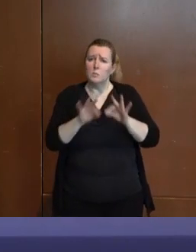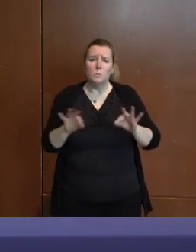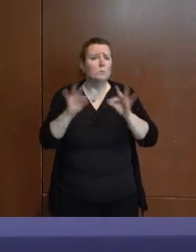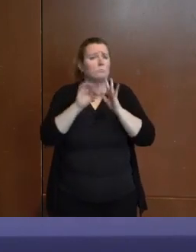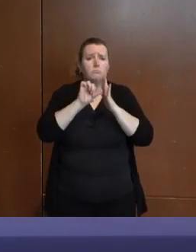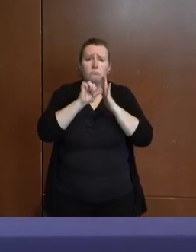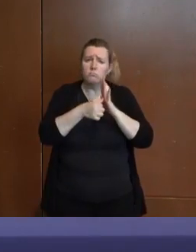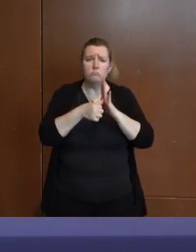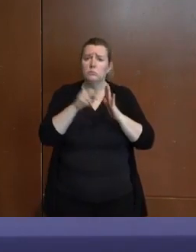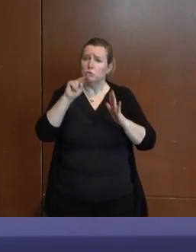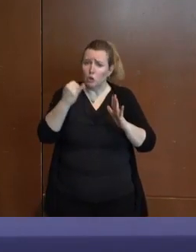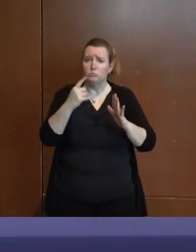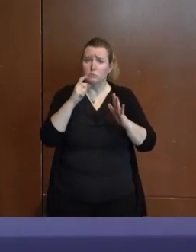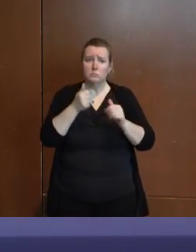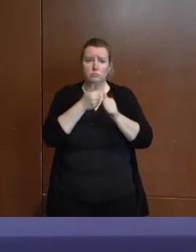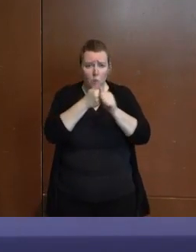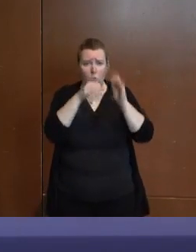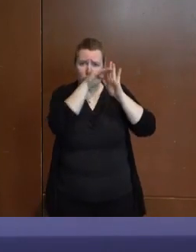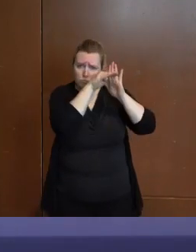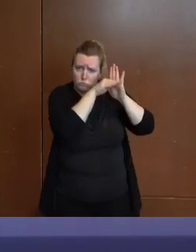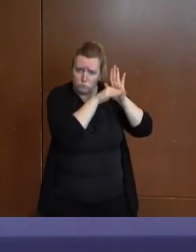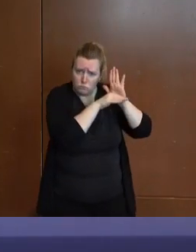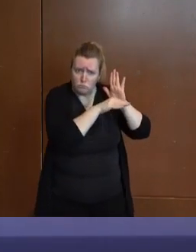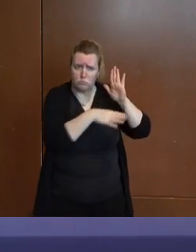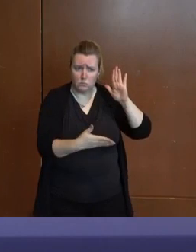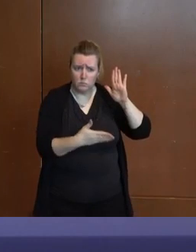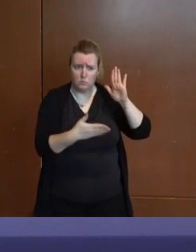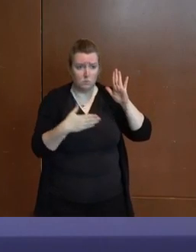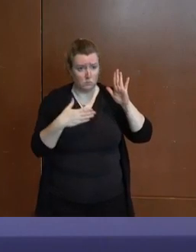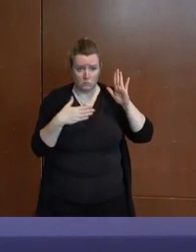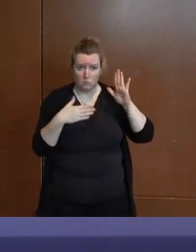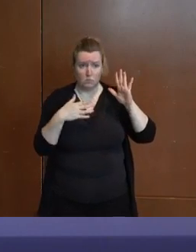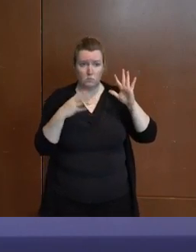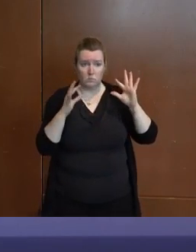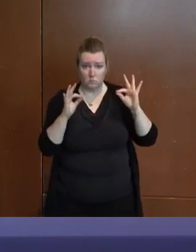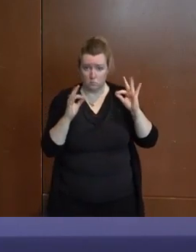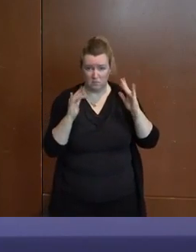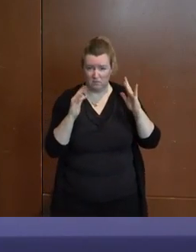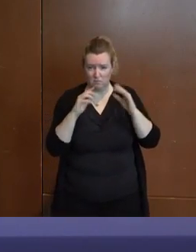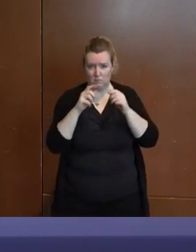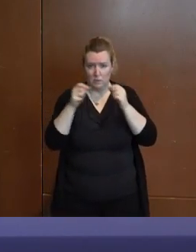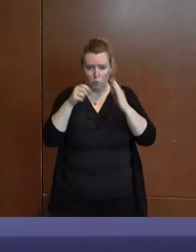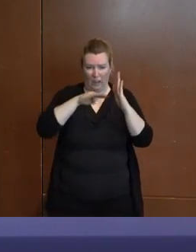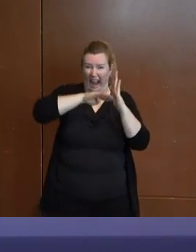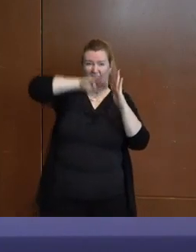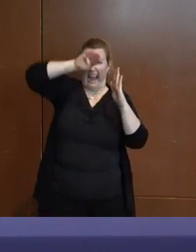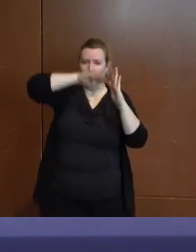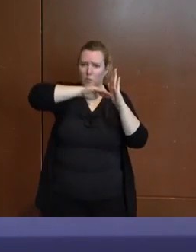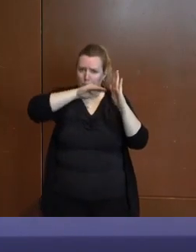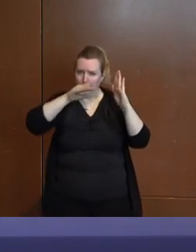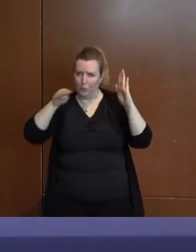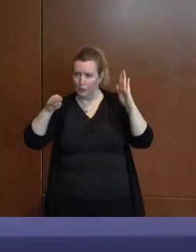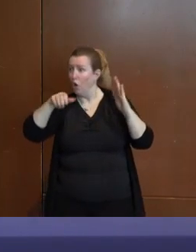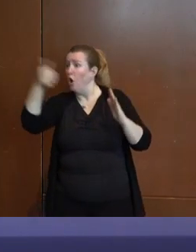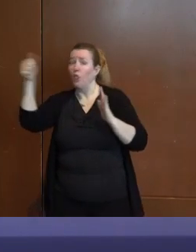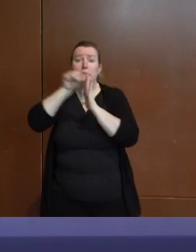then coming back into New Jersey and restarting the fire. So I'm not sure exactly what that looks like